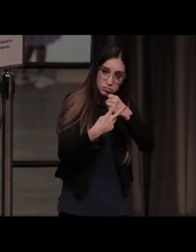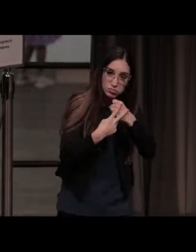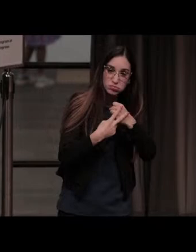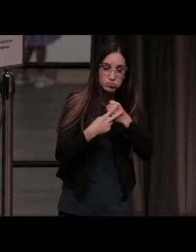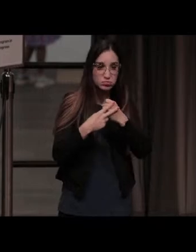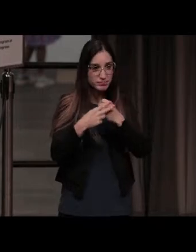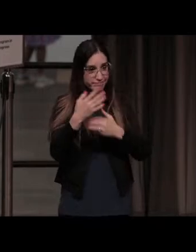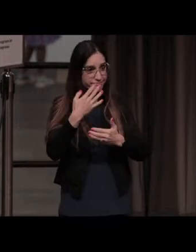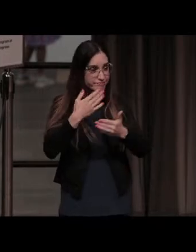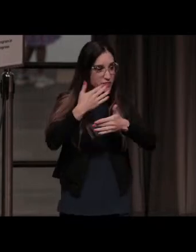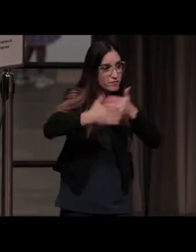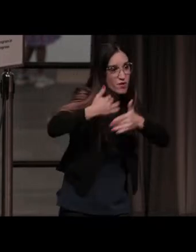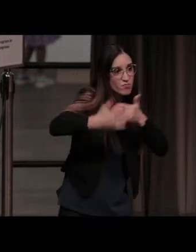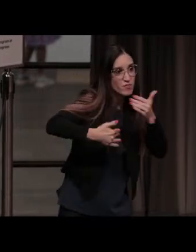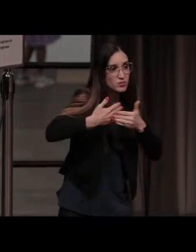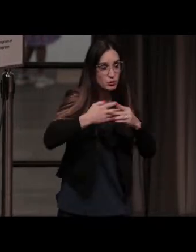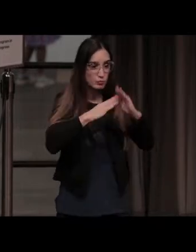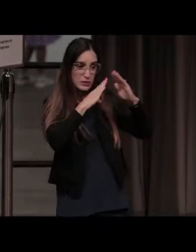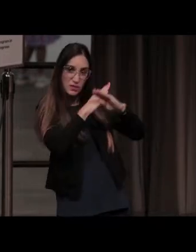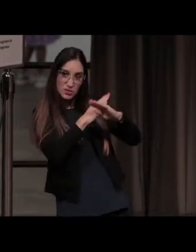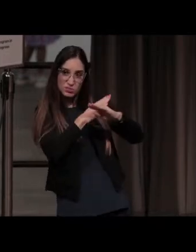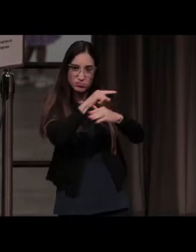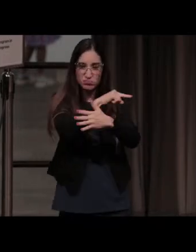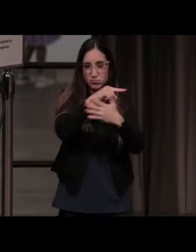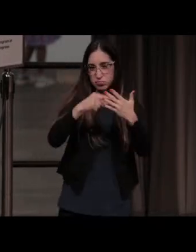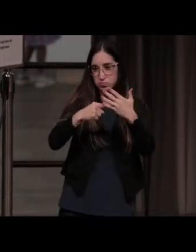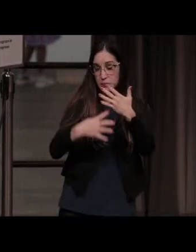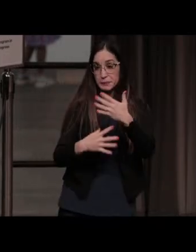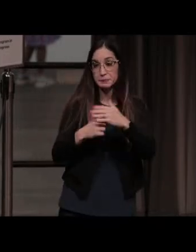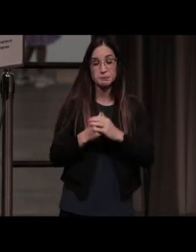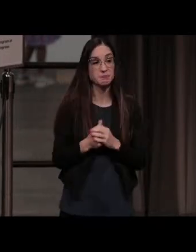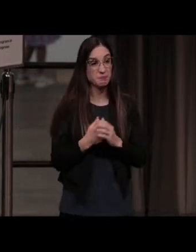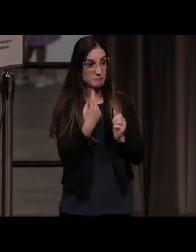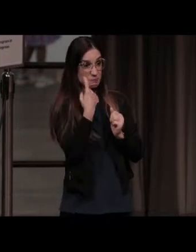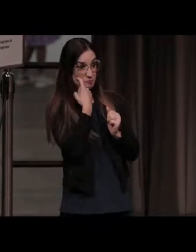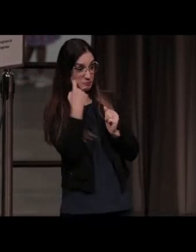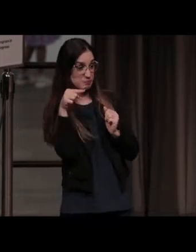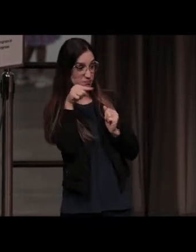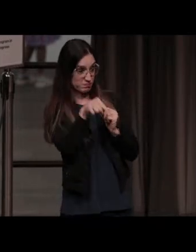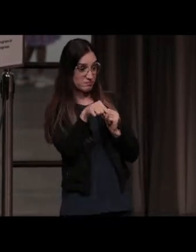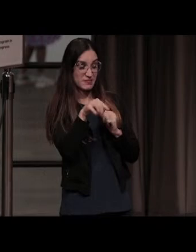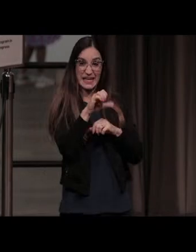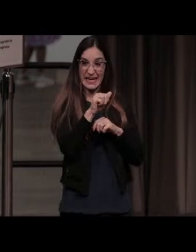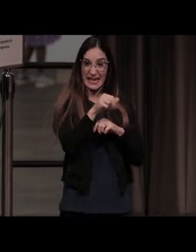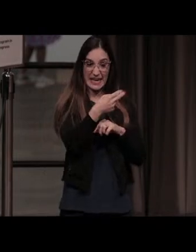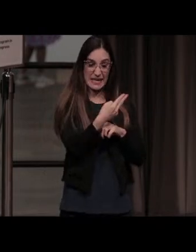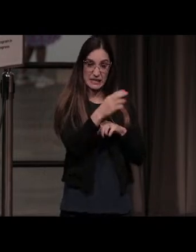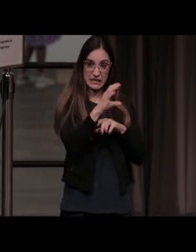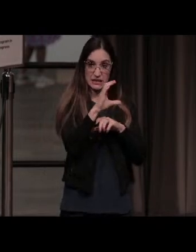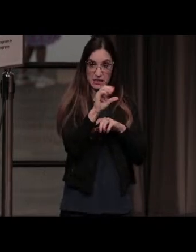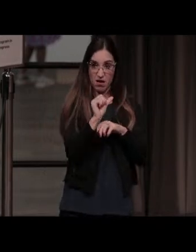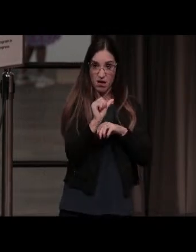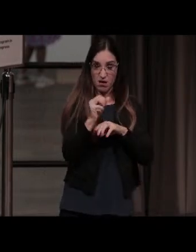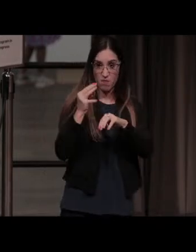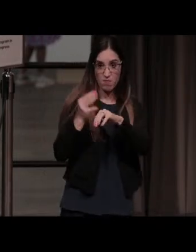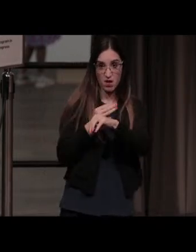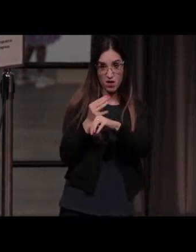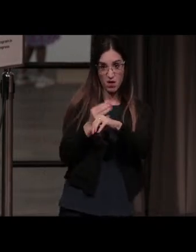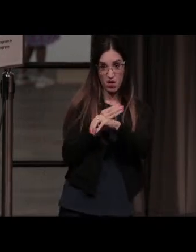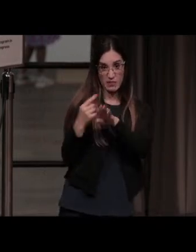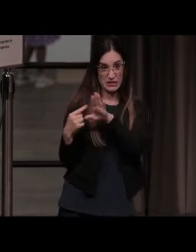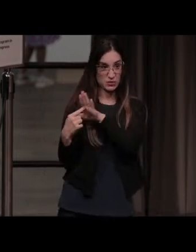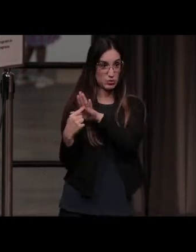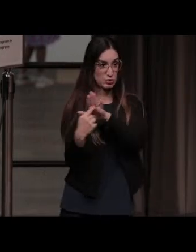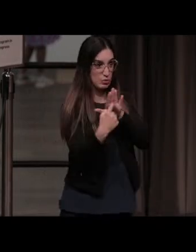business development, and sovereignty. Most recently, Houston was commissioned by ICA Miami to present What Endures,